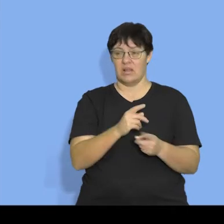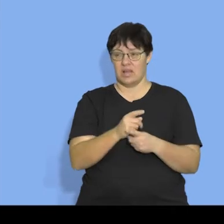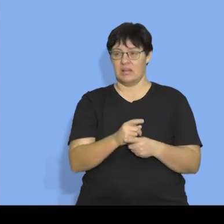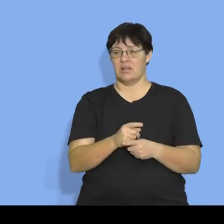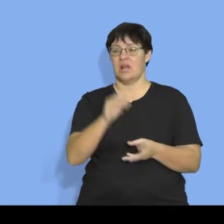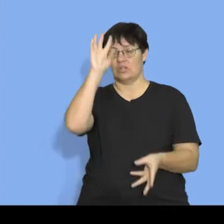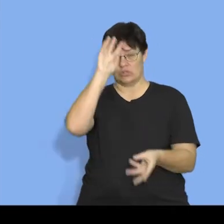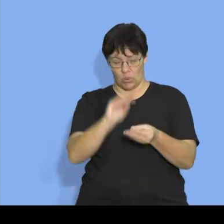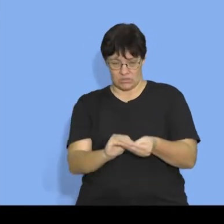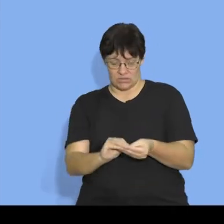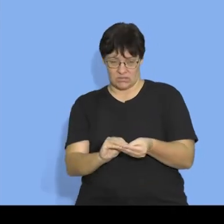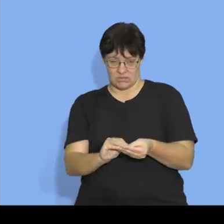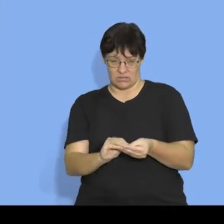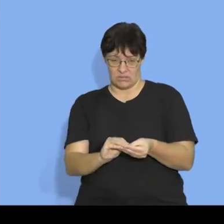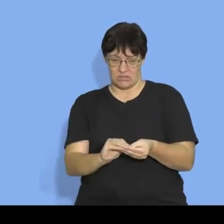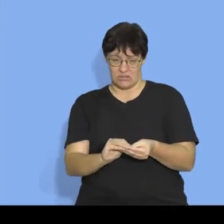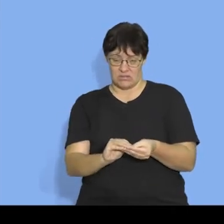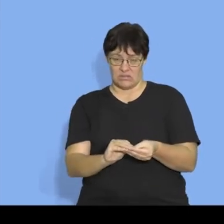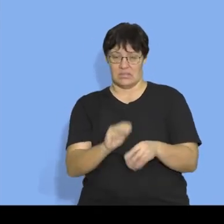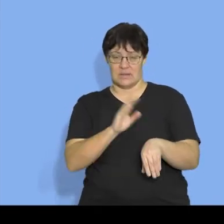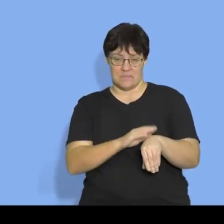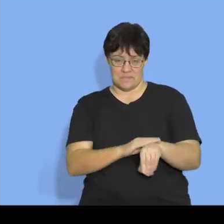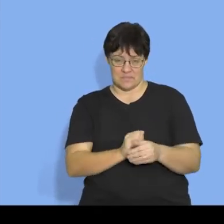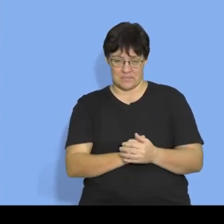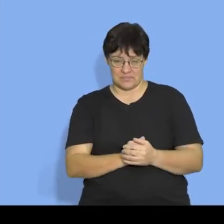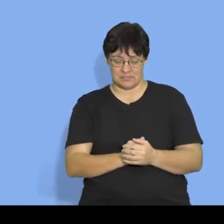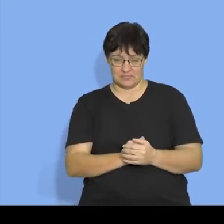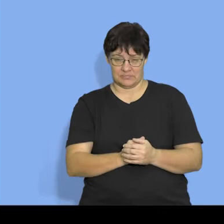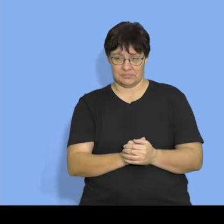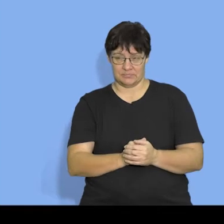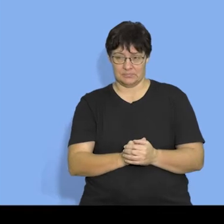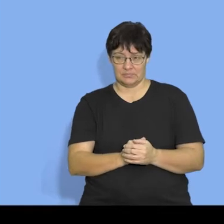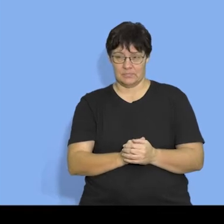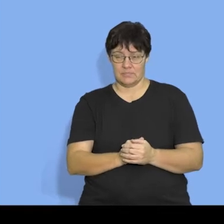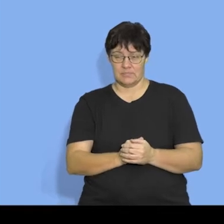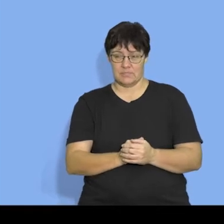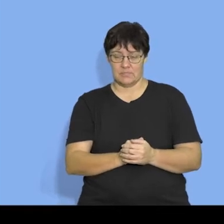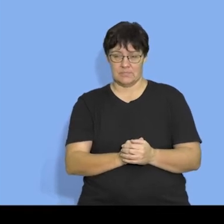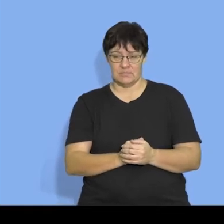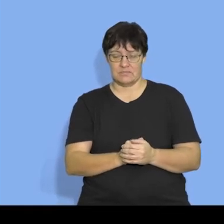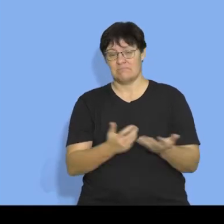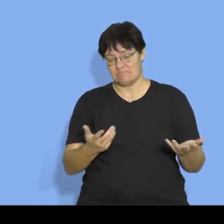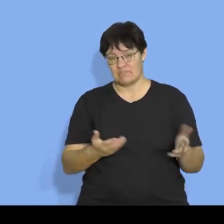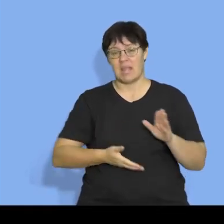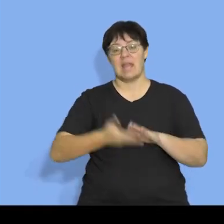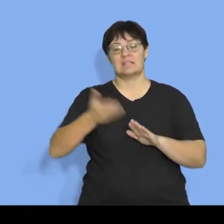delta x, and that is total time, okay?